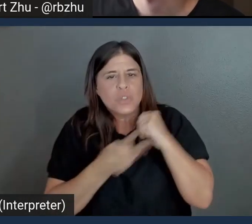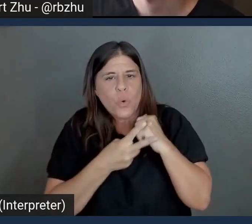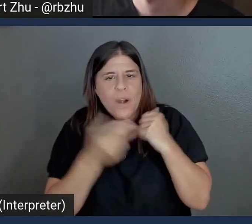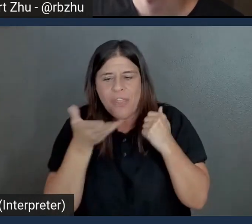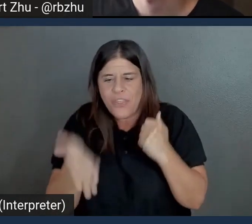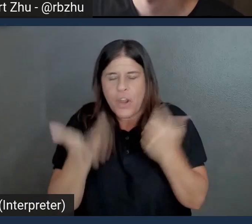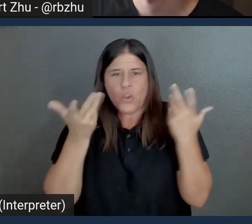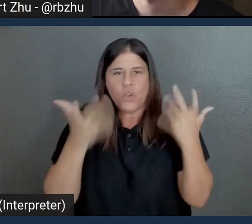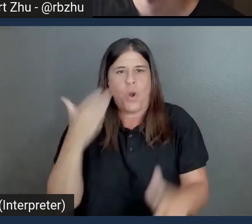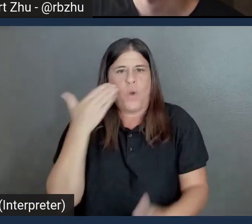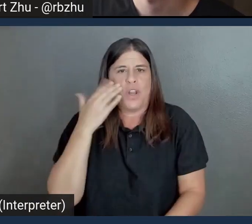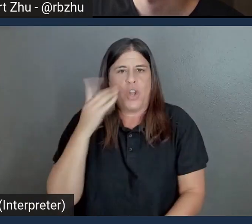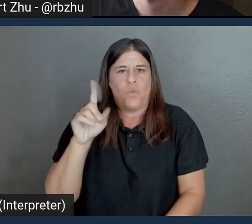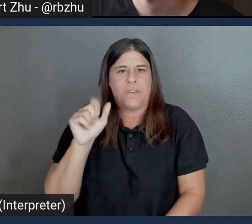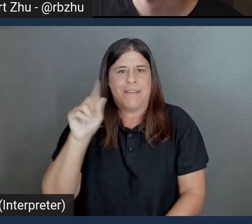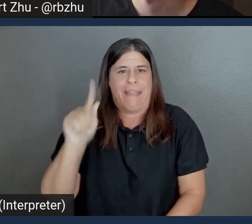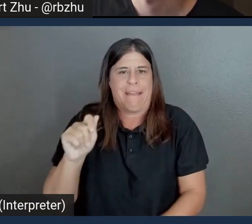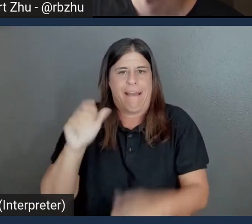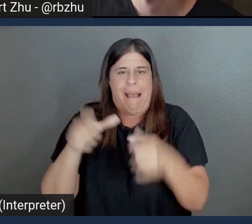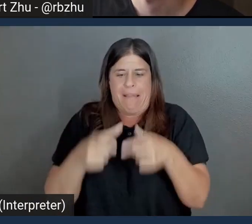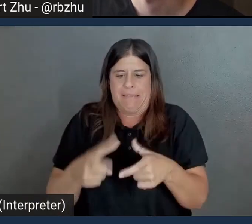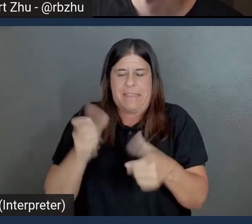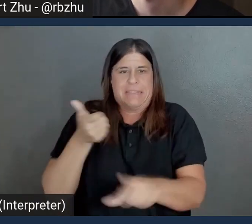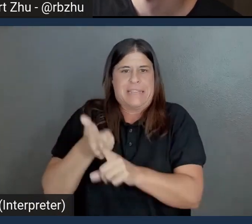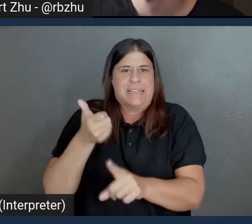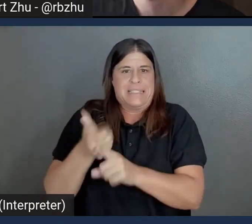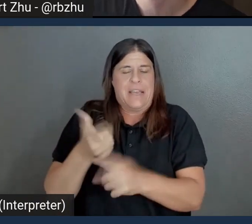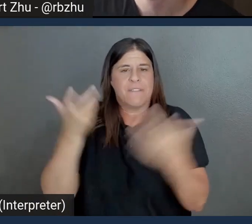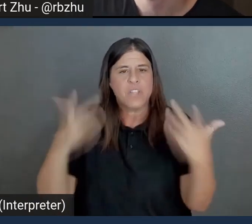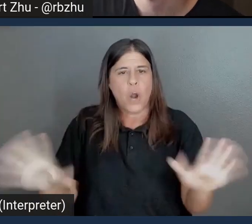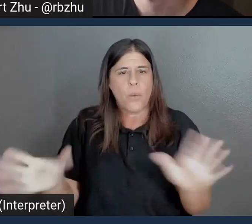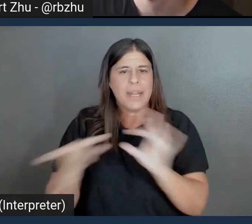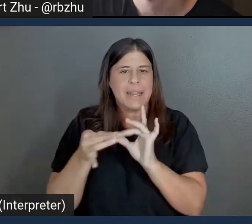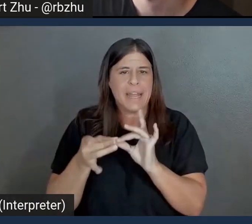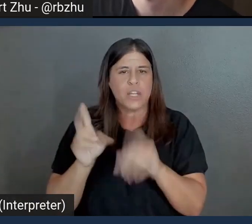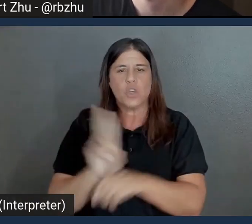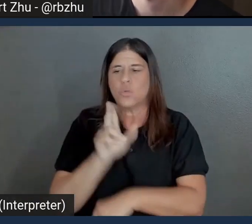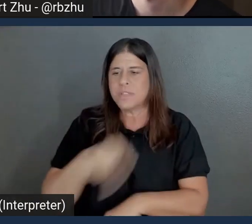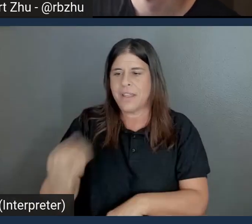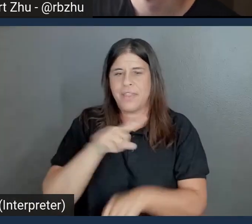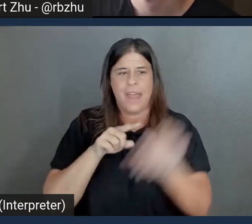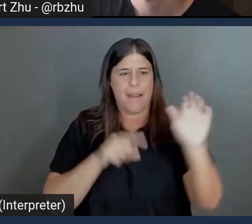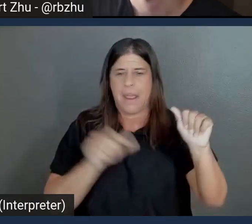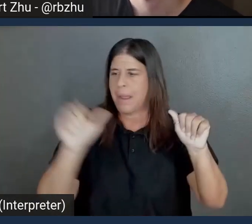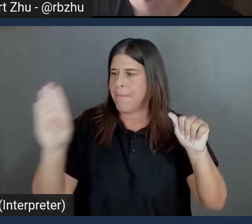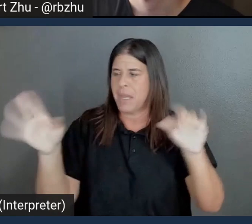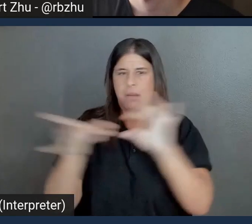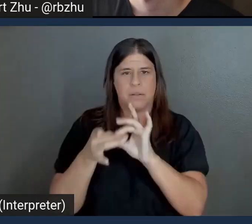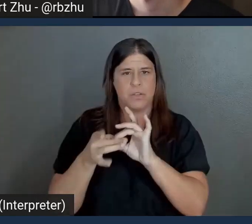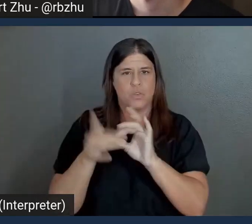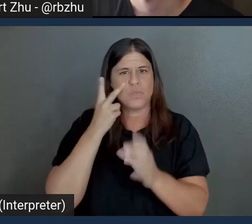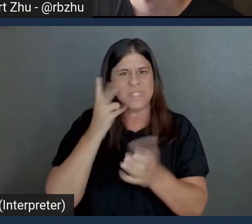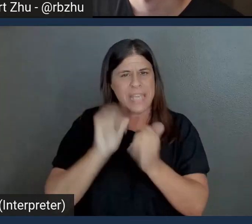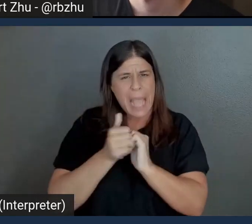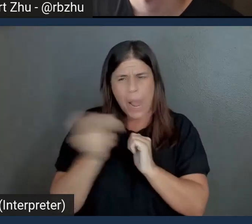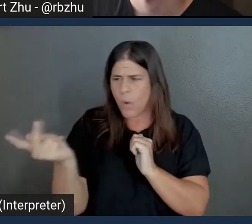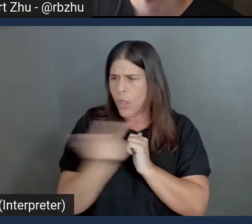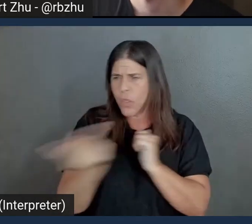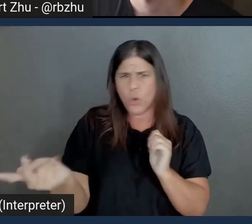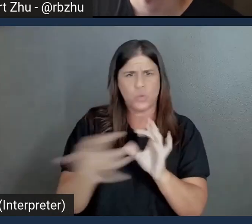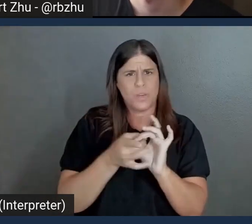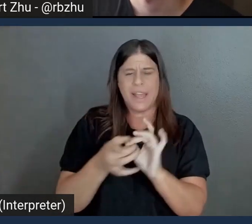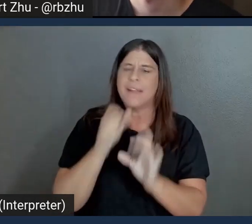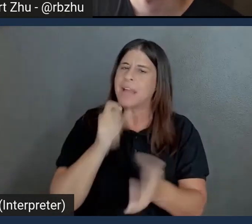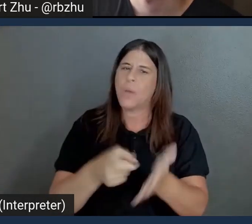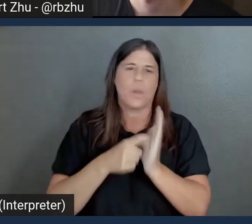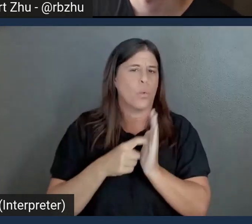data on disk, for lack of a kind of a better thing. So being able to use those connections to find out how those things are related really doesn't require a lot